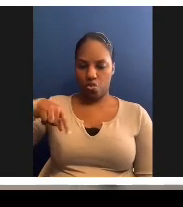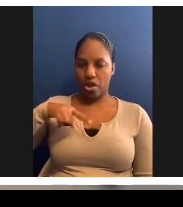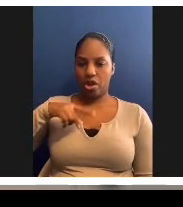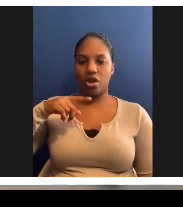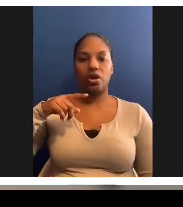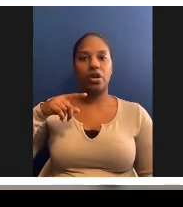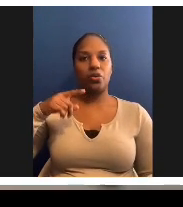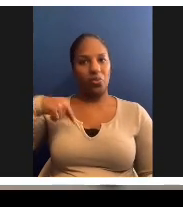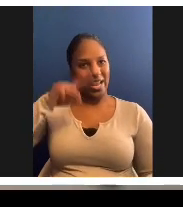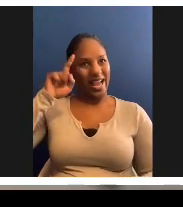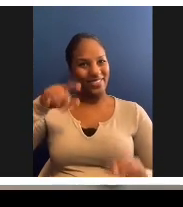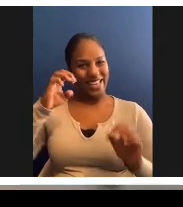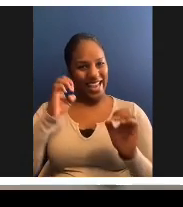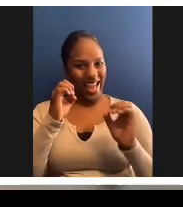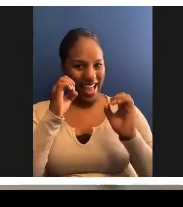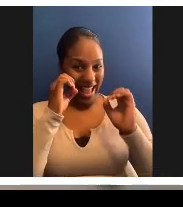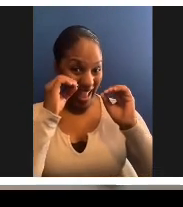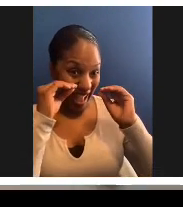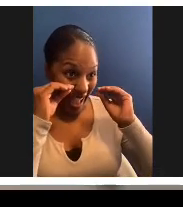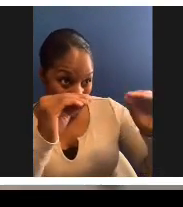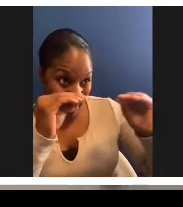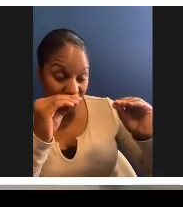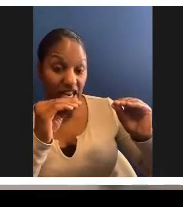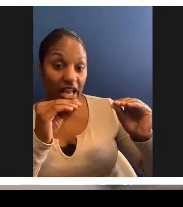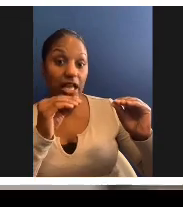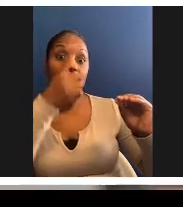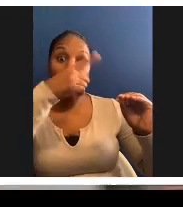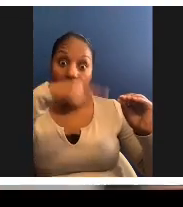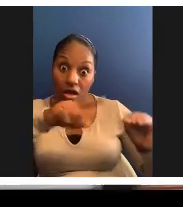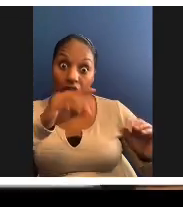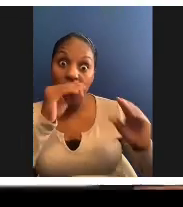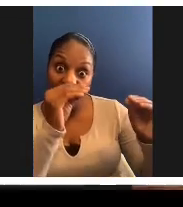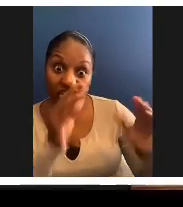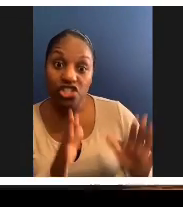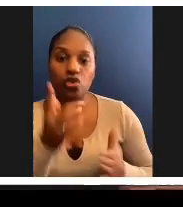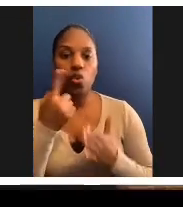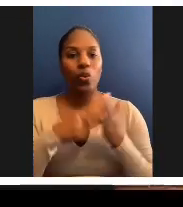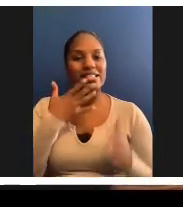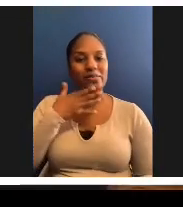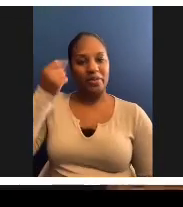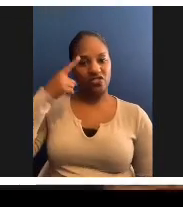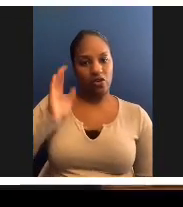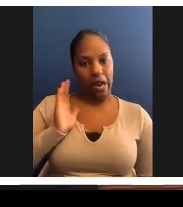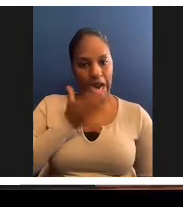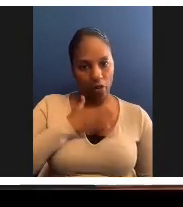to educate the instructors on what is best for our children.